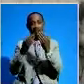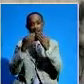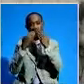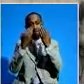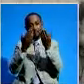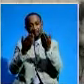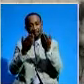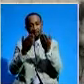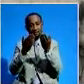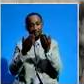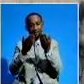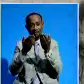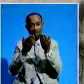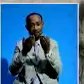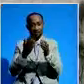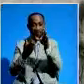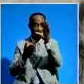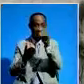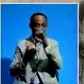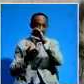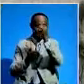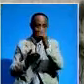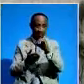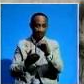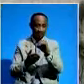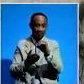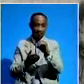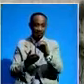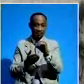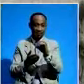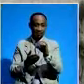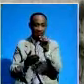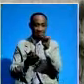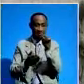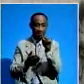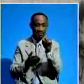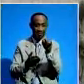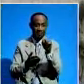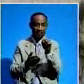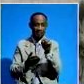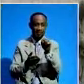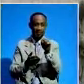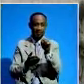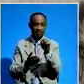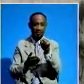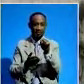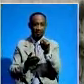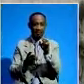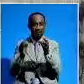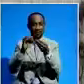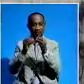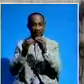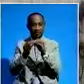the reduction of the visas by 50%, and this on average